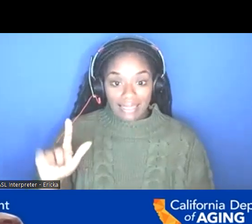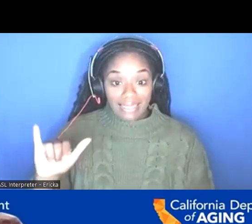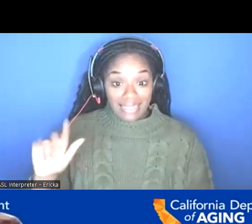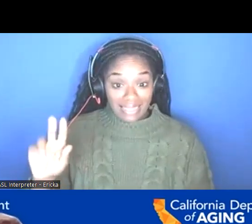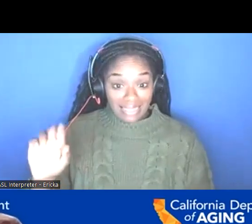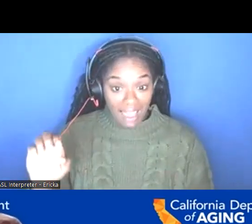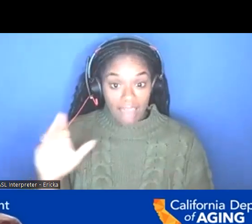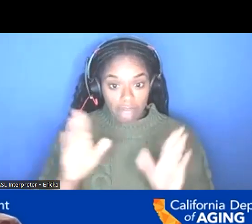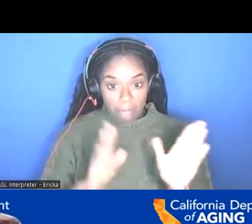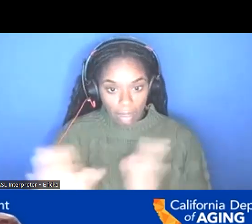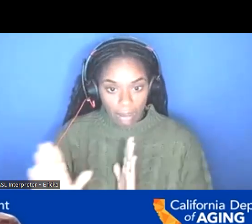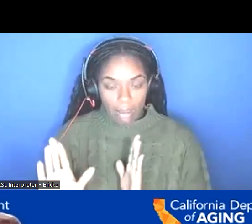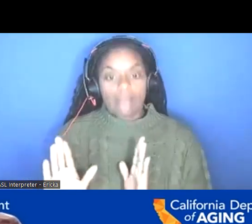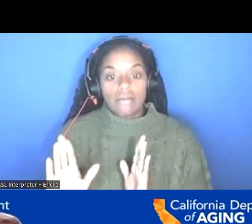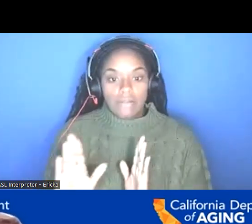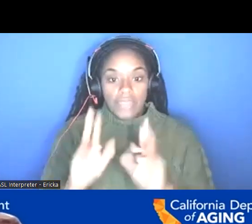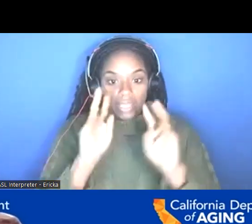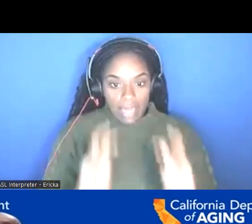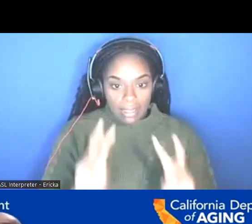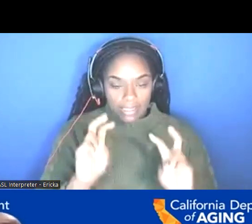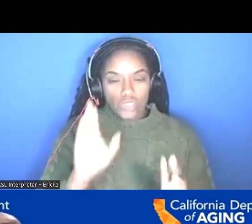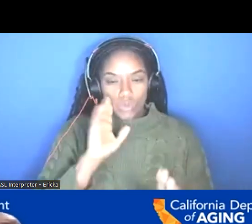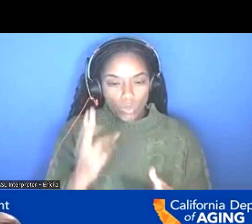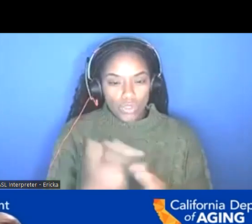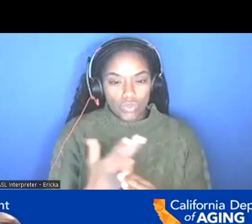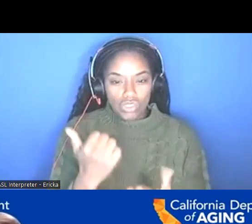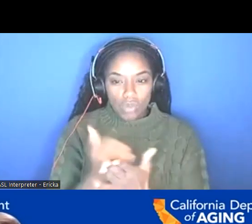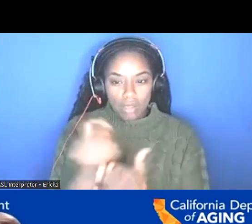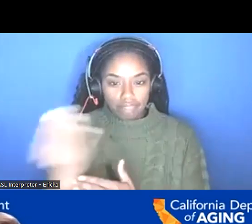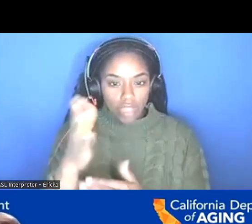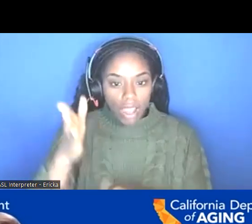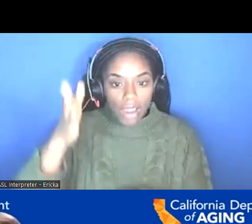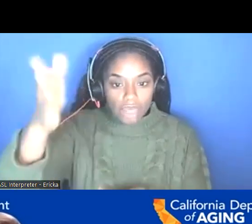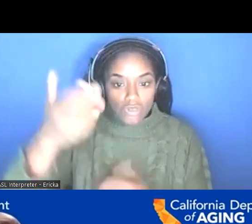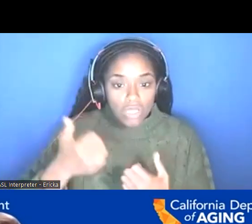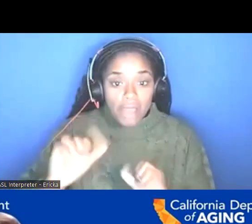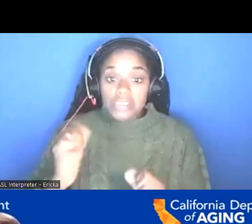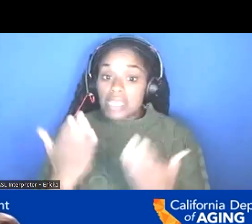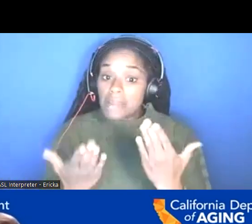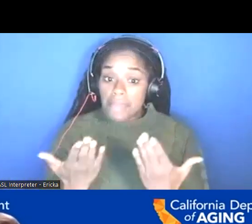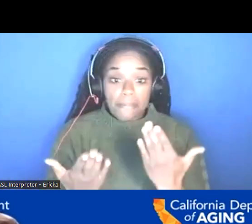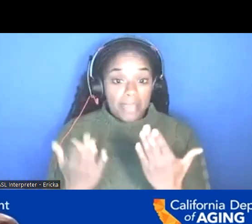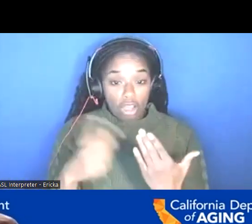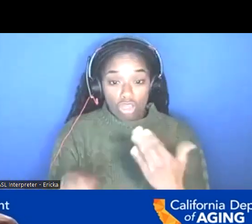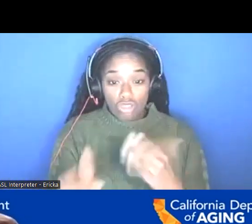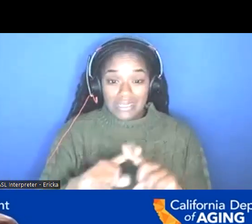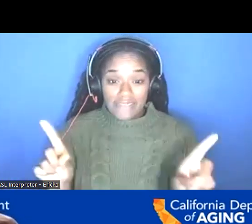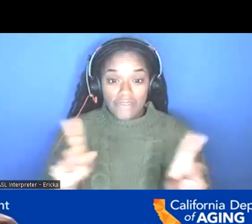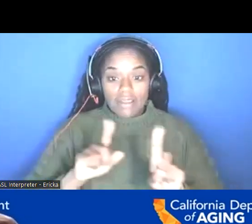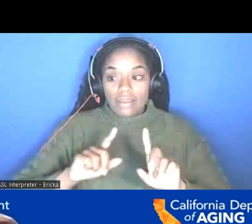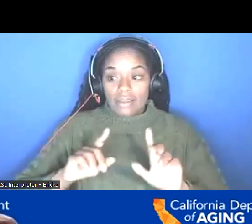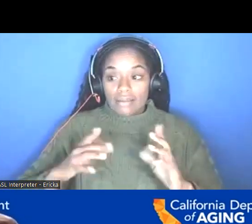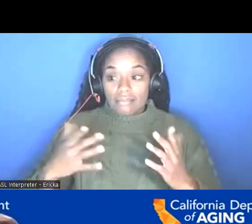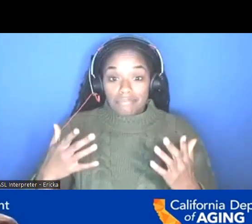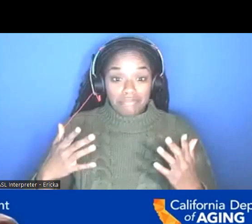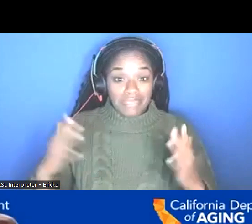our analysis for to inform our future efforts, which might look different than we anticipate, but the expectation is action and